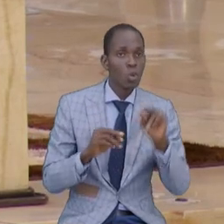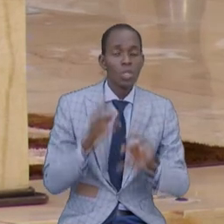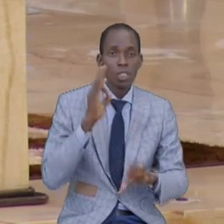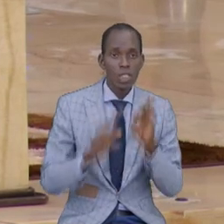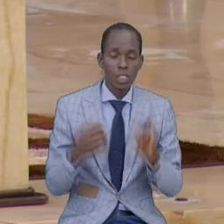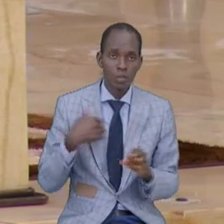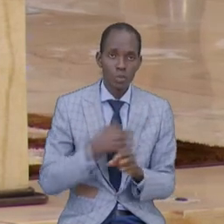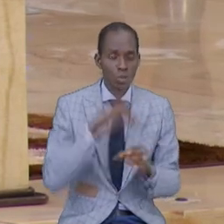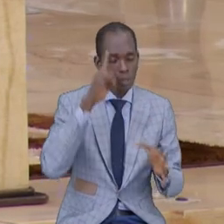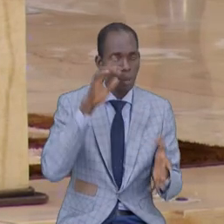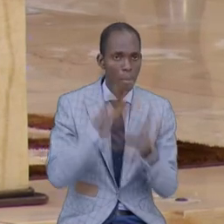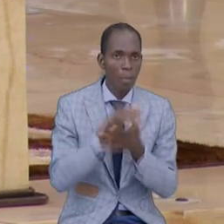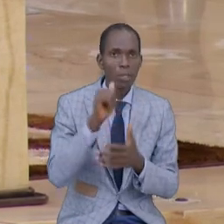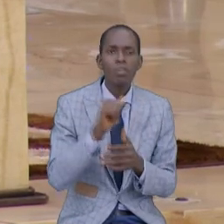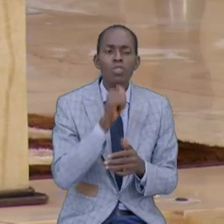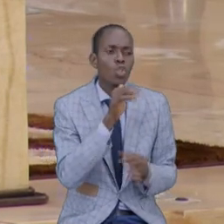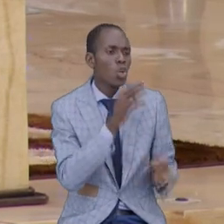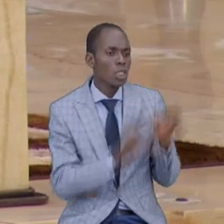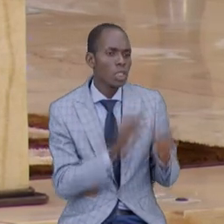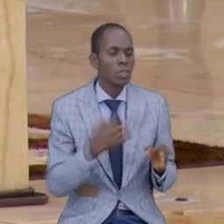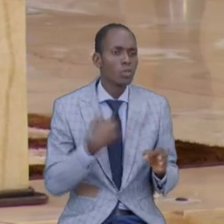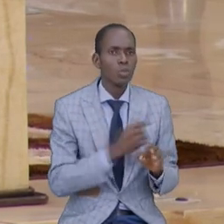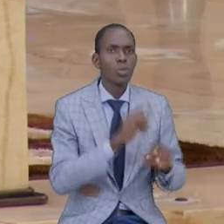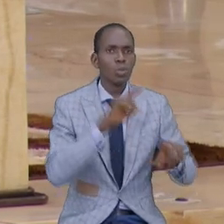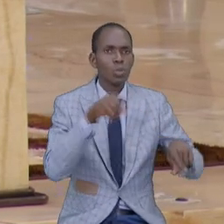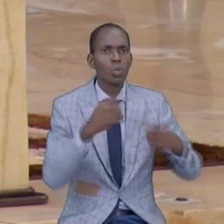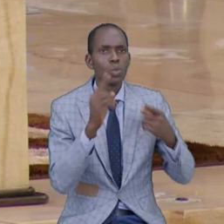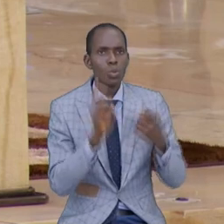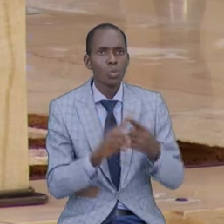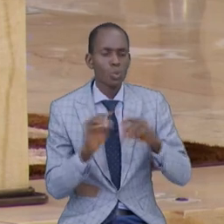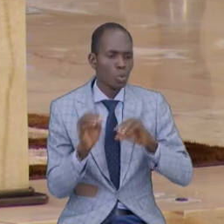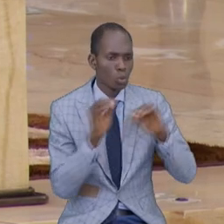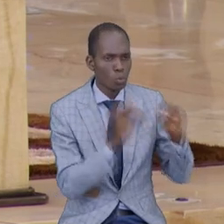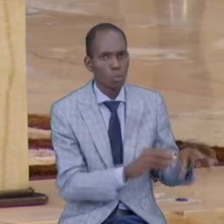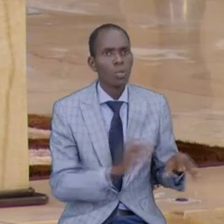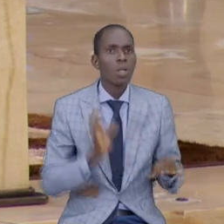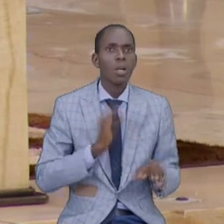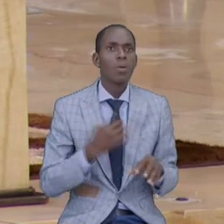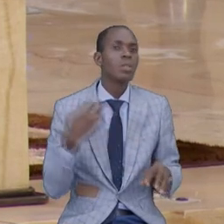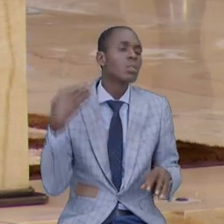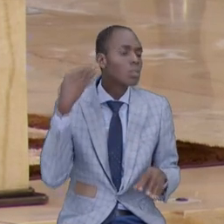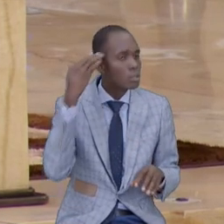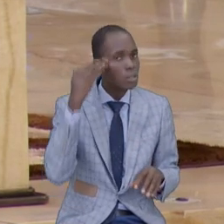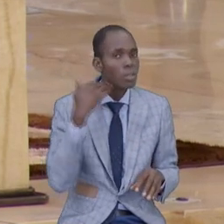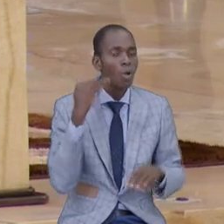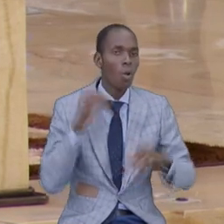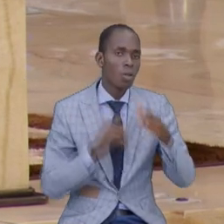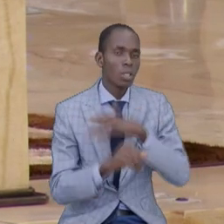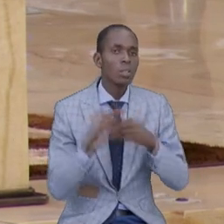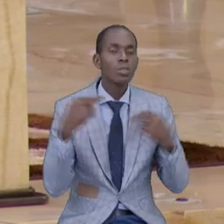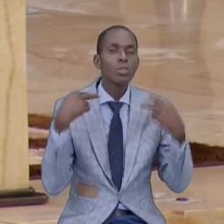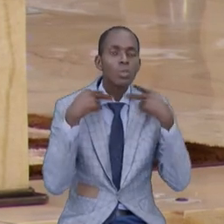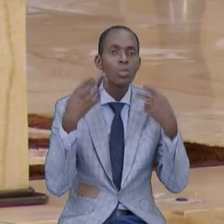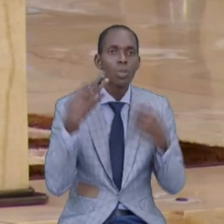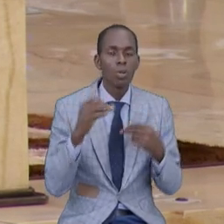we believe. Not if we go to put our necks under the yoke of the Mosaic law. But for